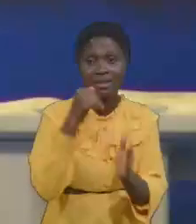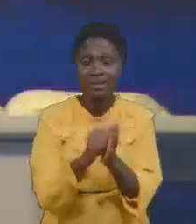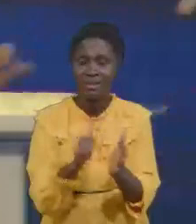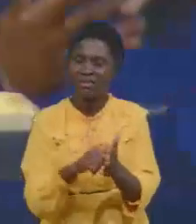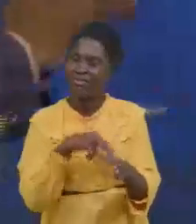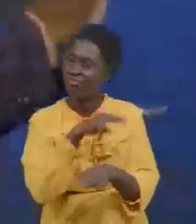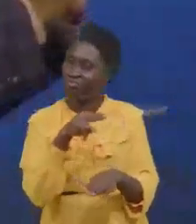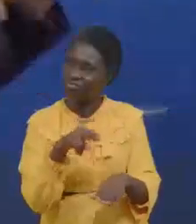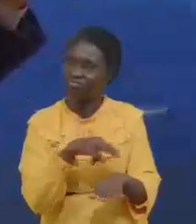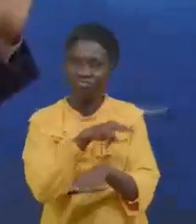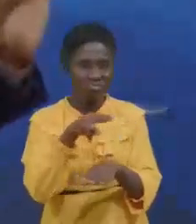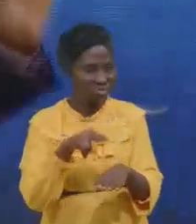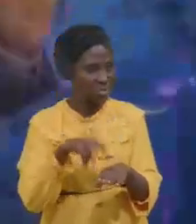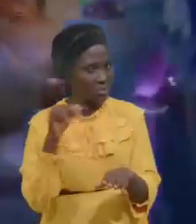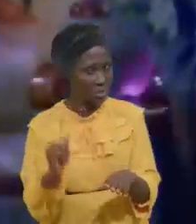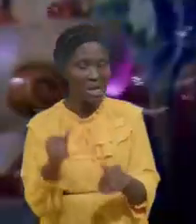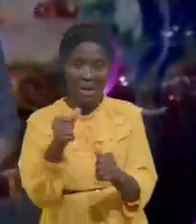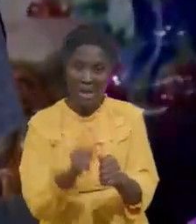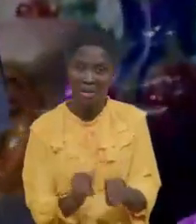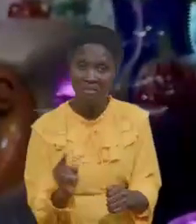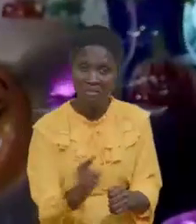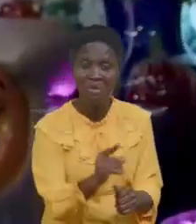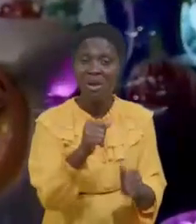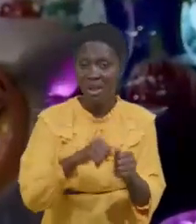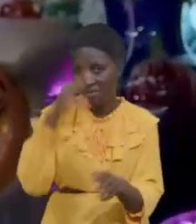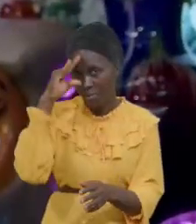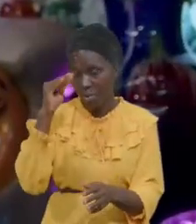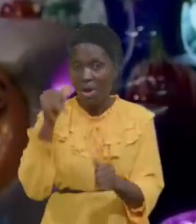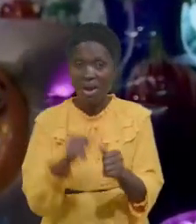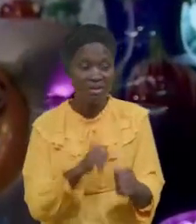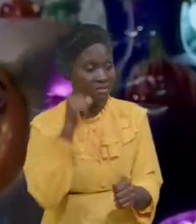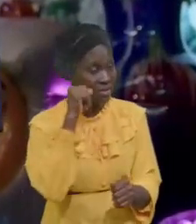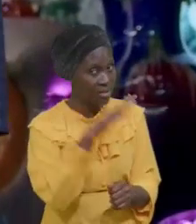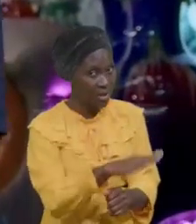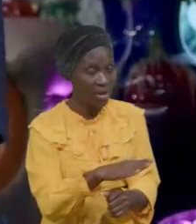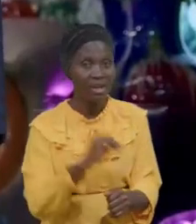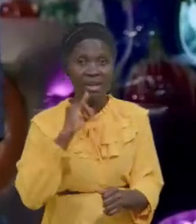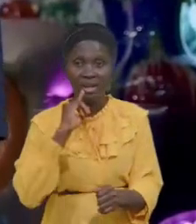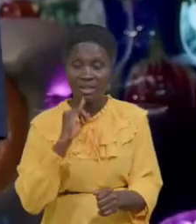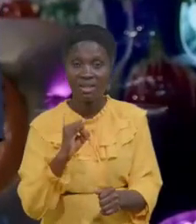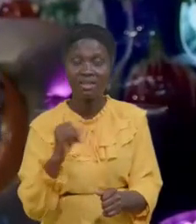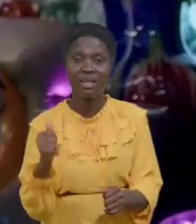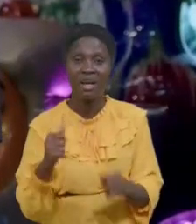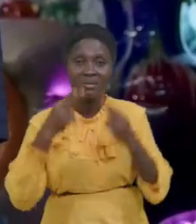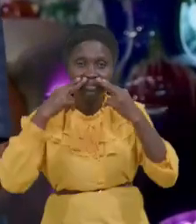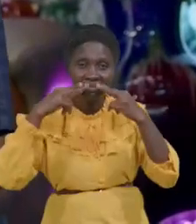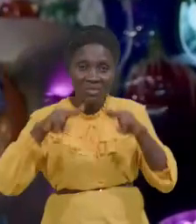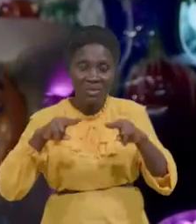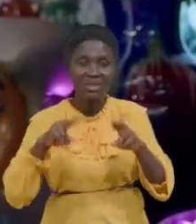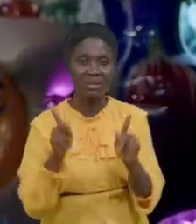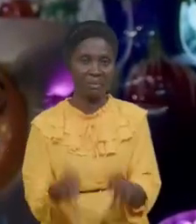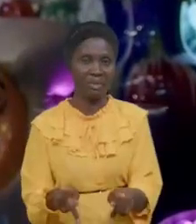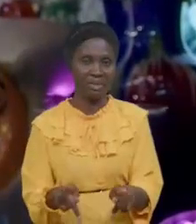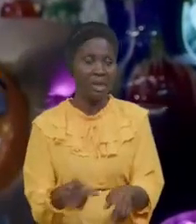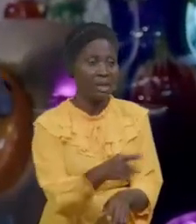normally everyone, every boy, every girl is an innocent person.